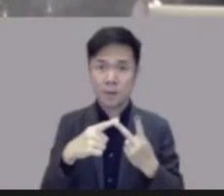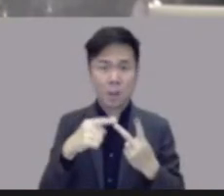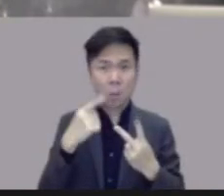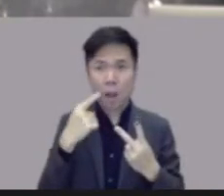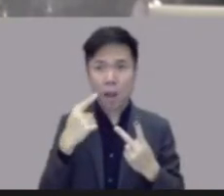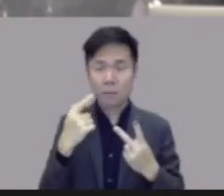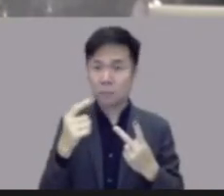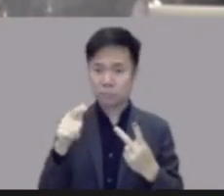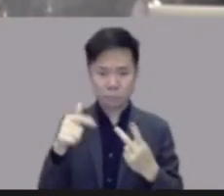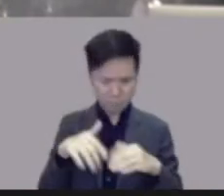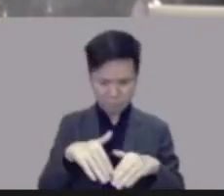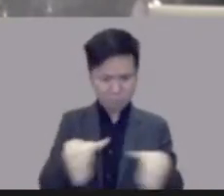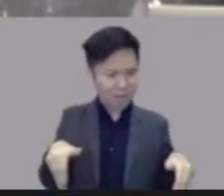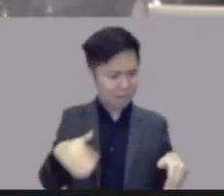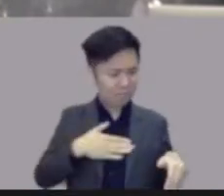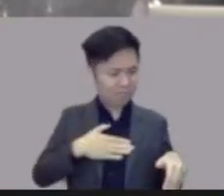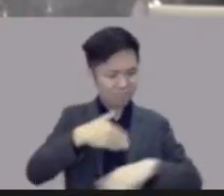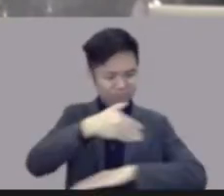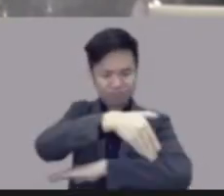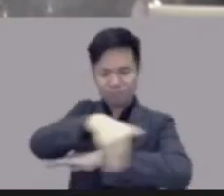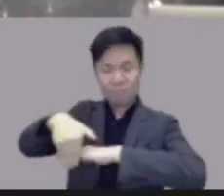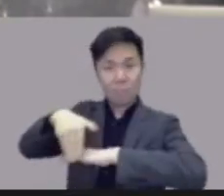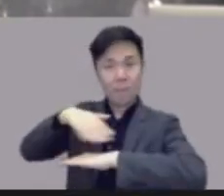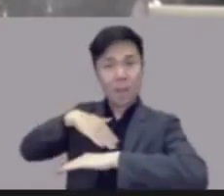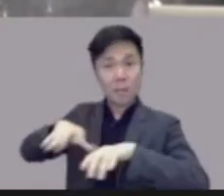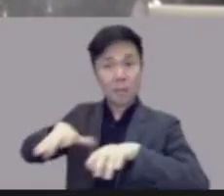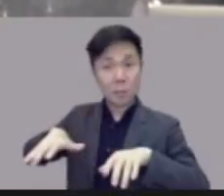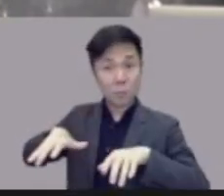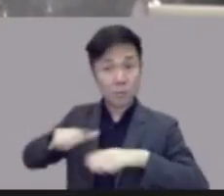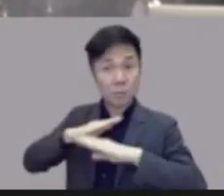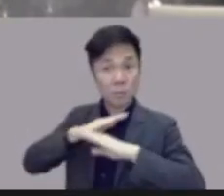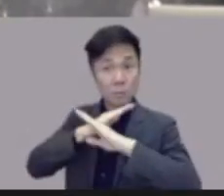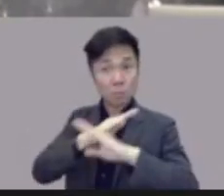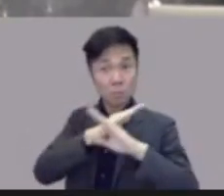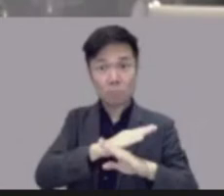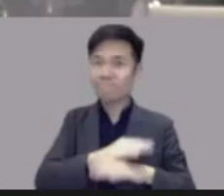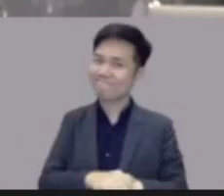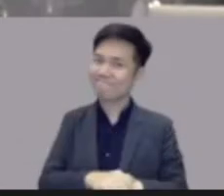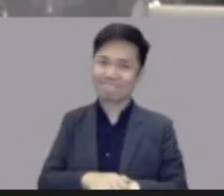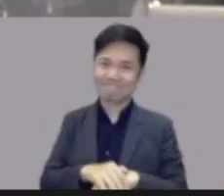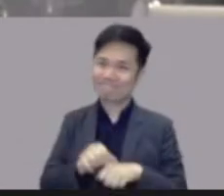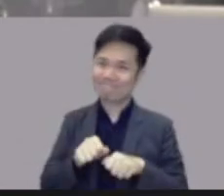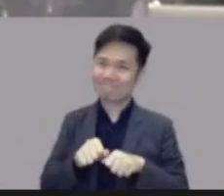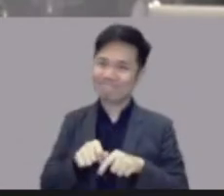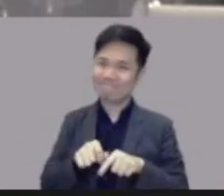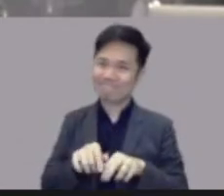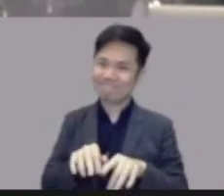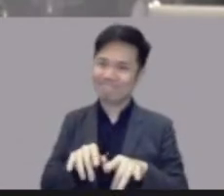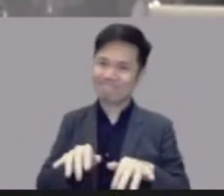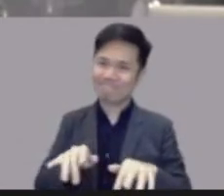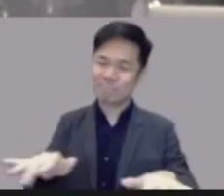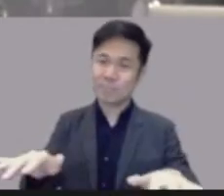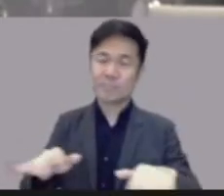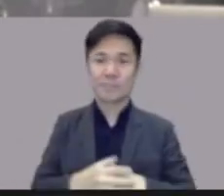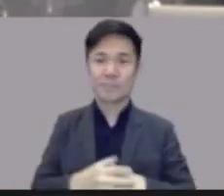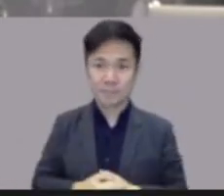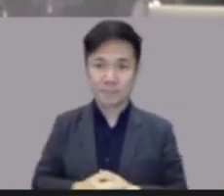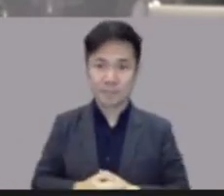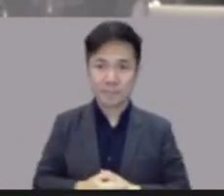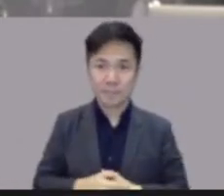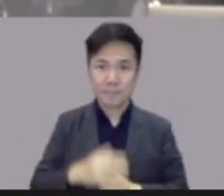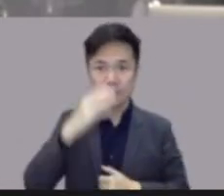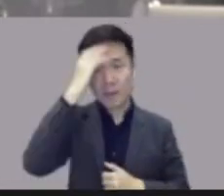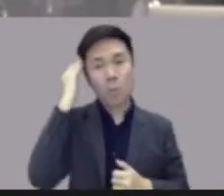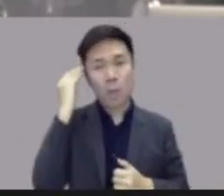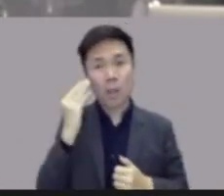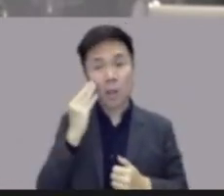borders and require coordinated action across local and national jurisdiction and we know